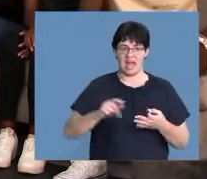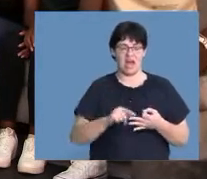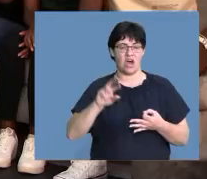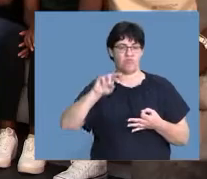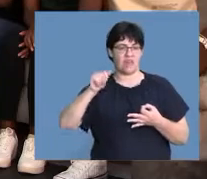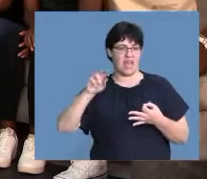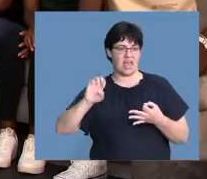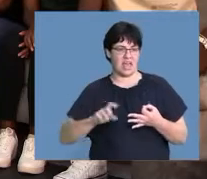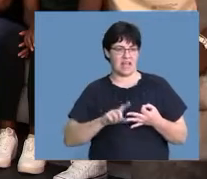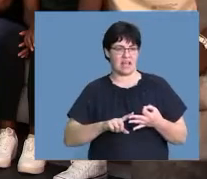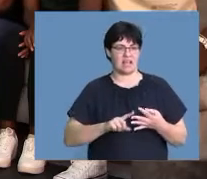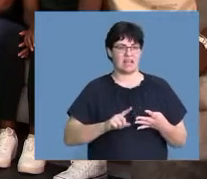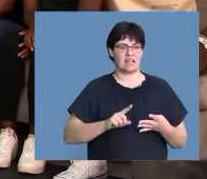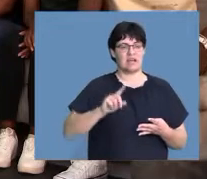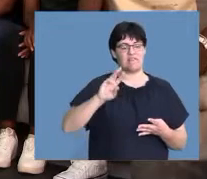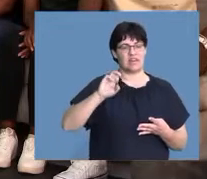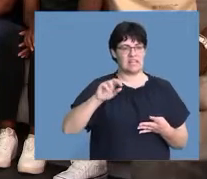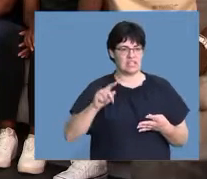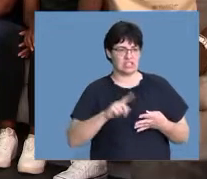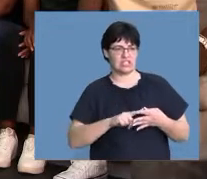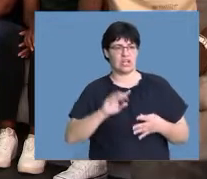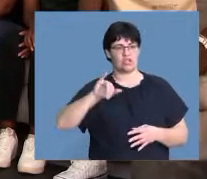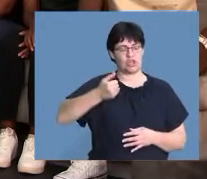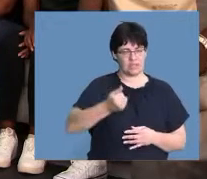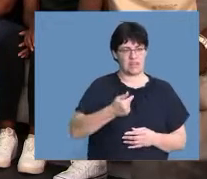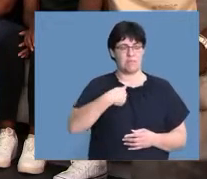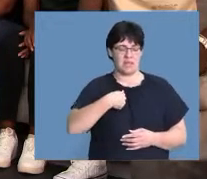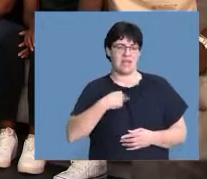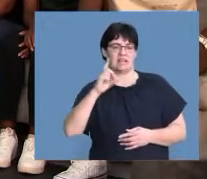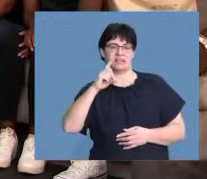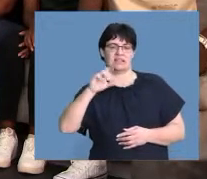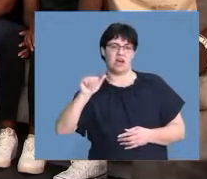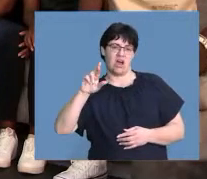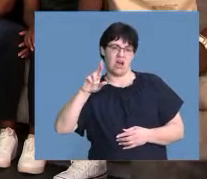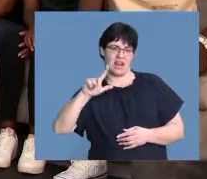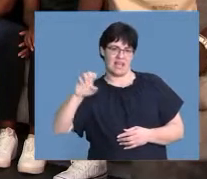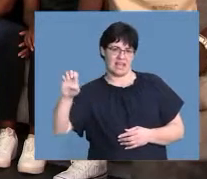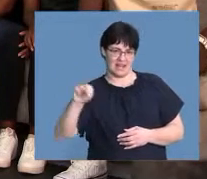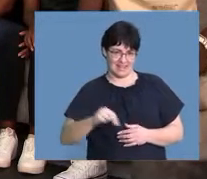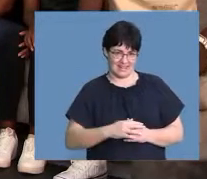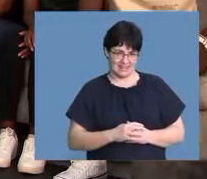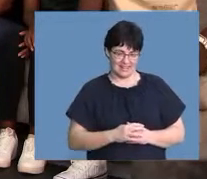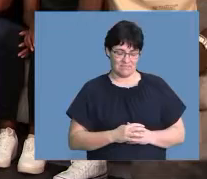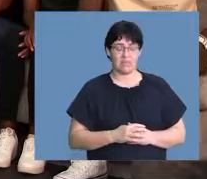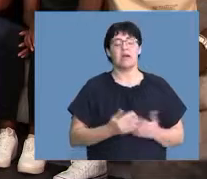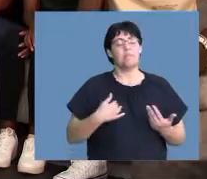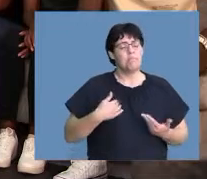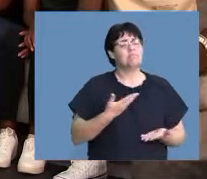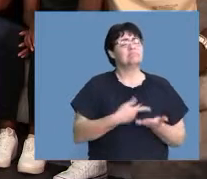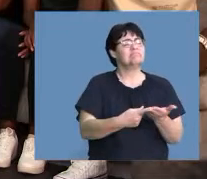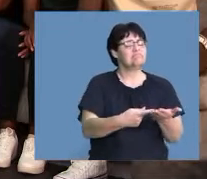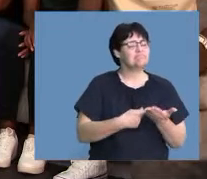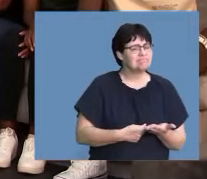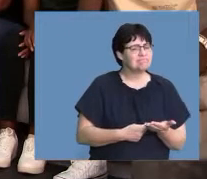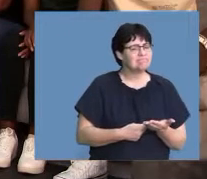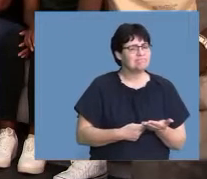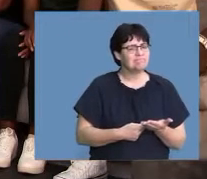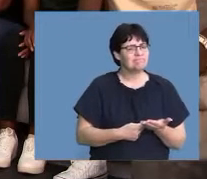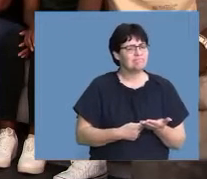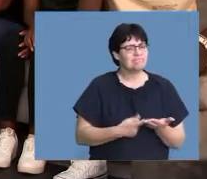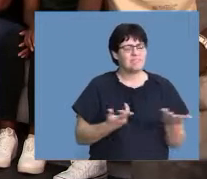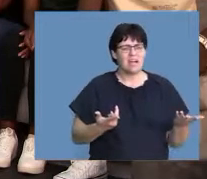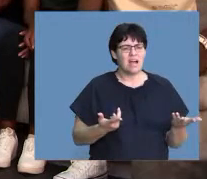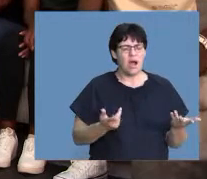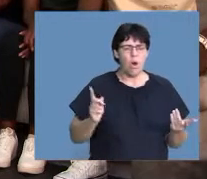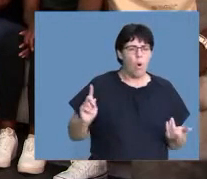I'm Darlene. I'm Prodish. I'm Jonathan. And it's really great to have you with us. So we're going to be talking about something we've put